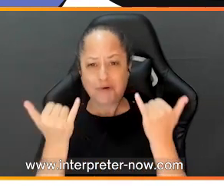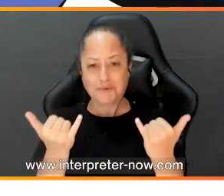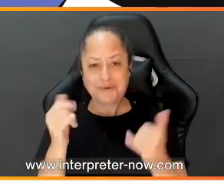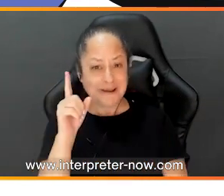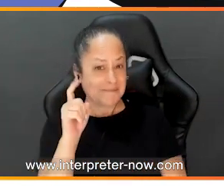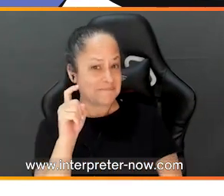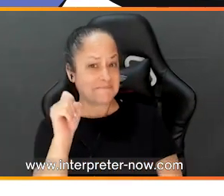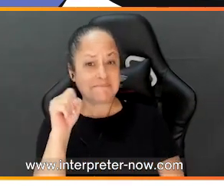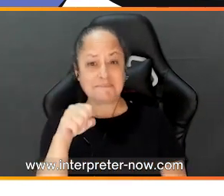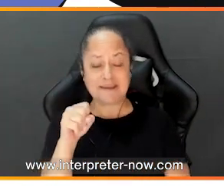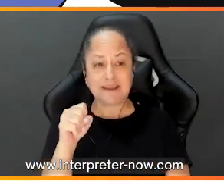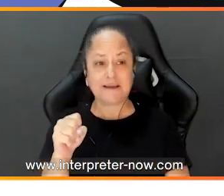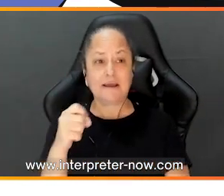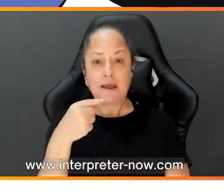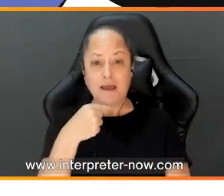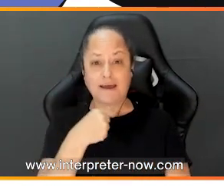Yeah. So